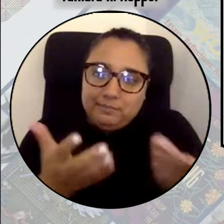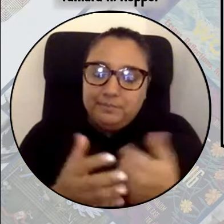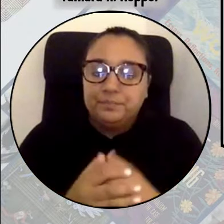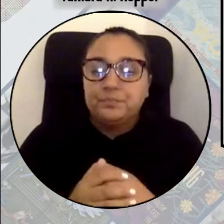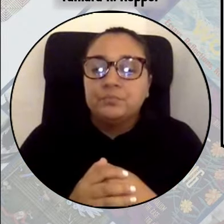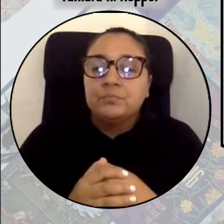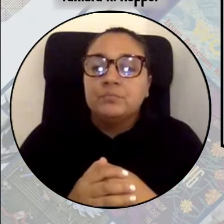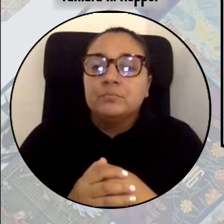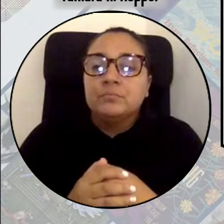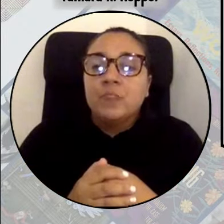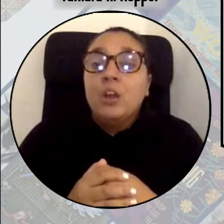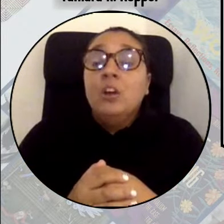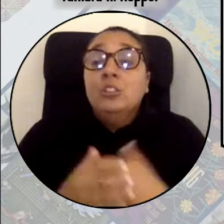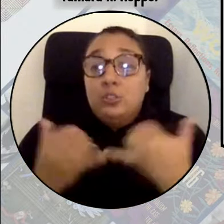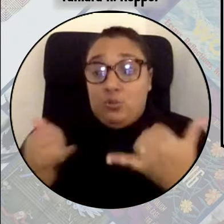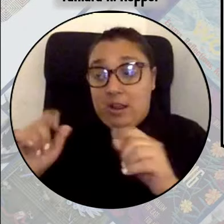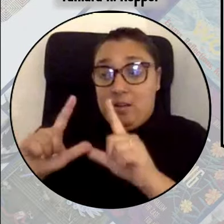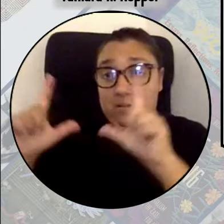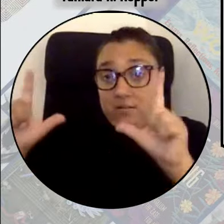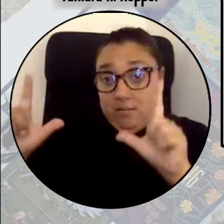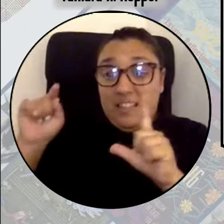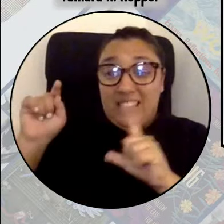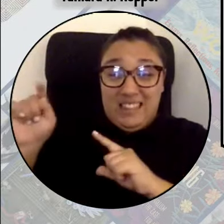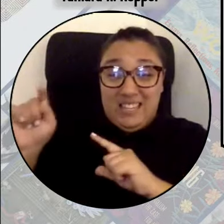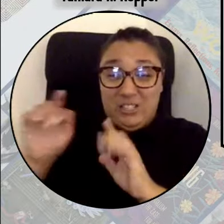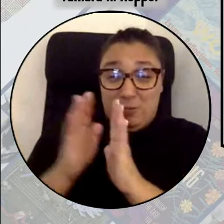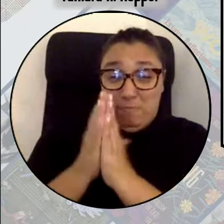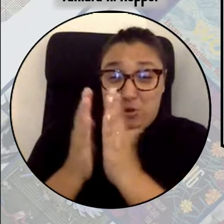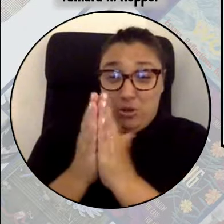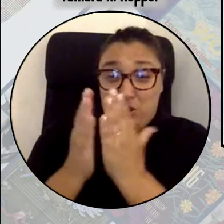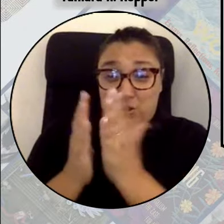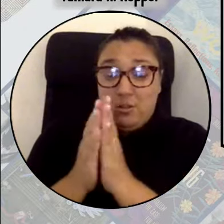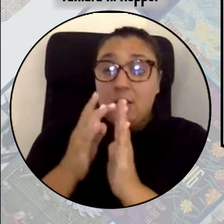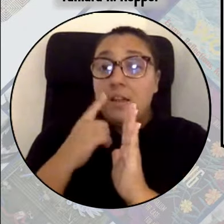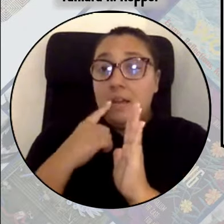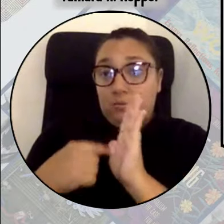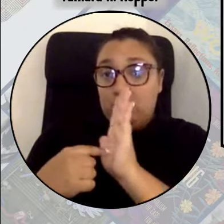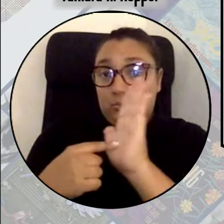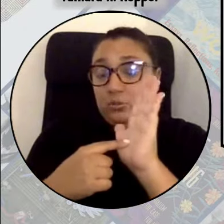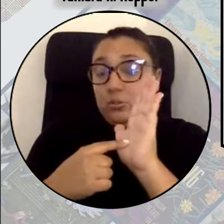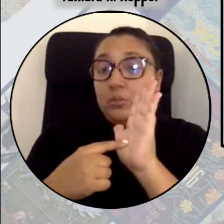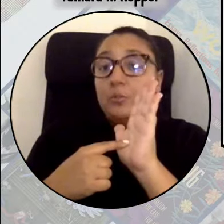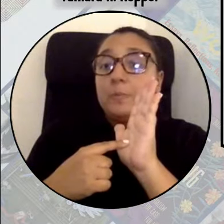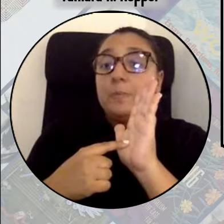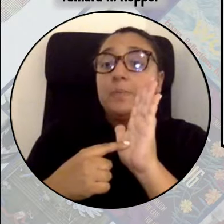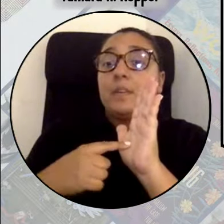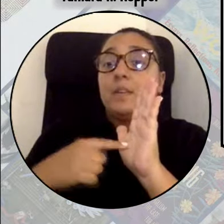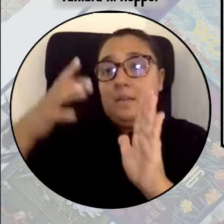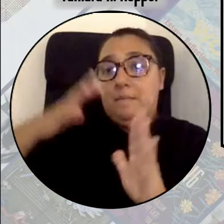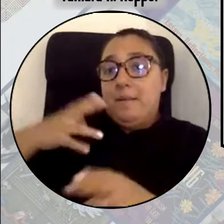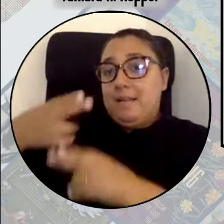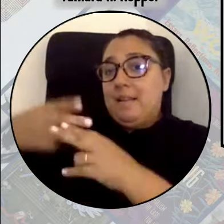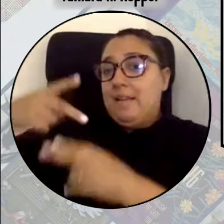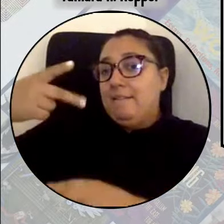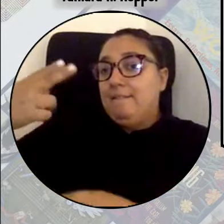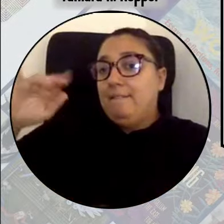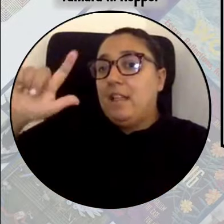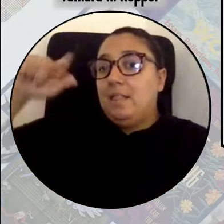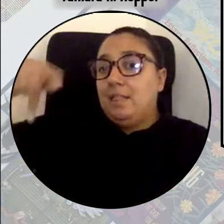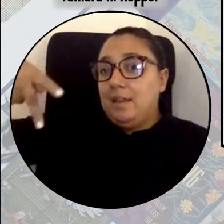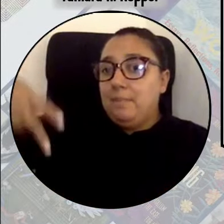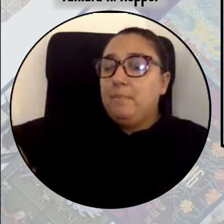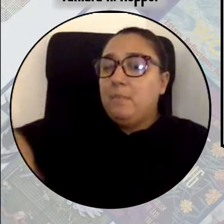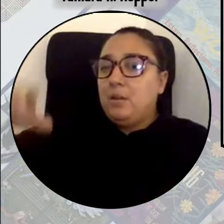book that I highly recommend by the sociologist Philip Kretzidemus, and it's called The Immigration